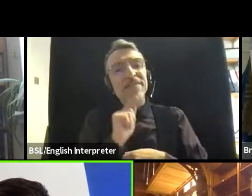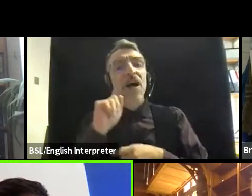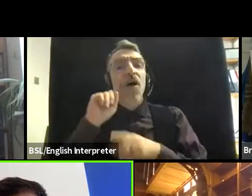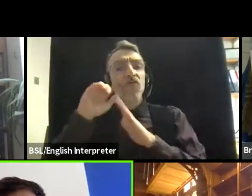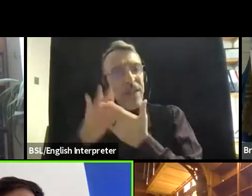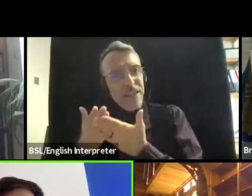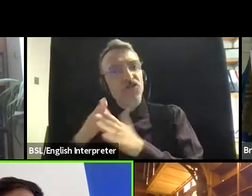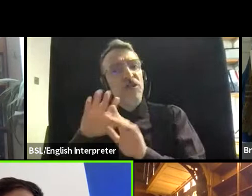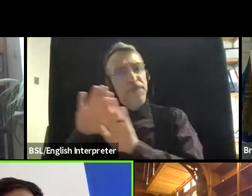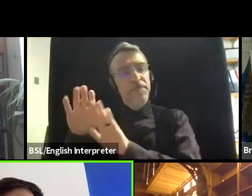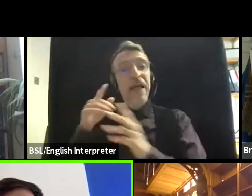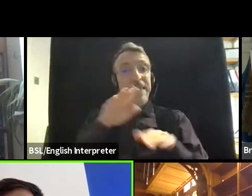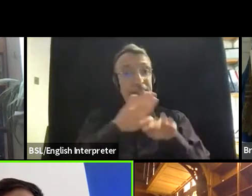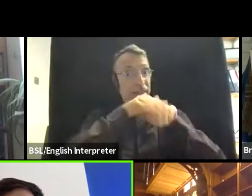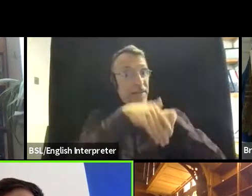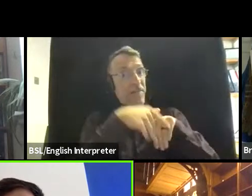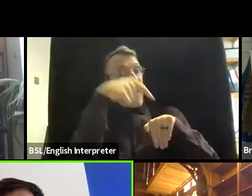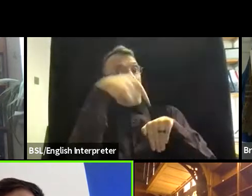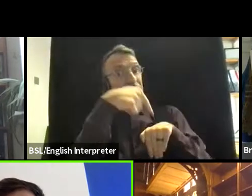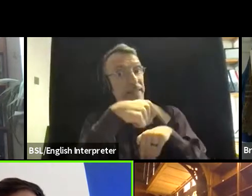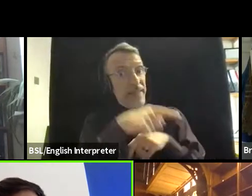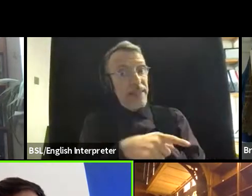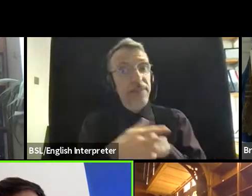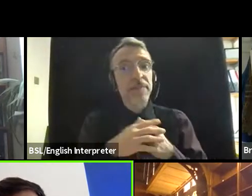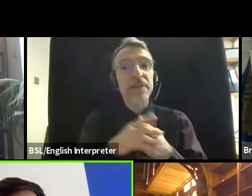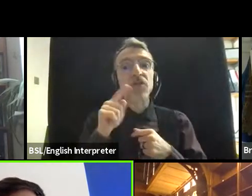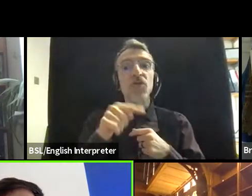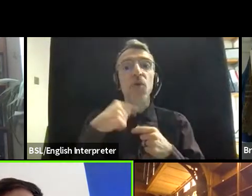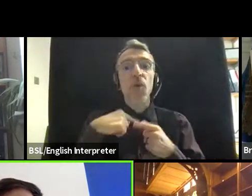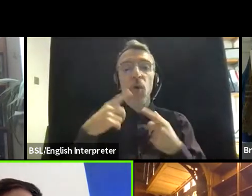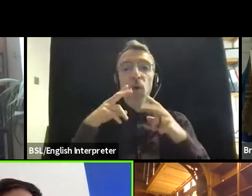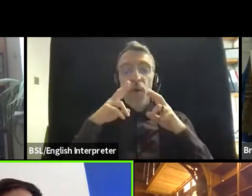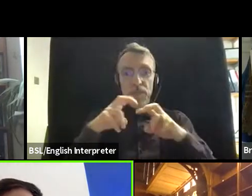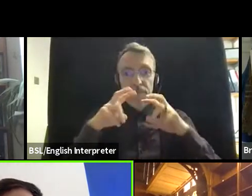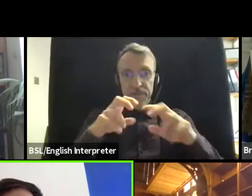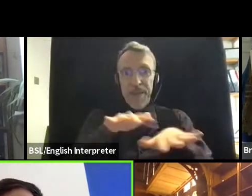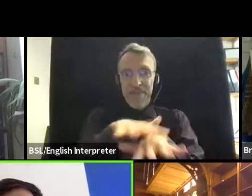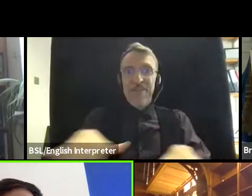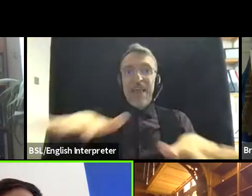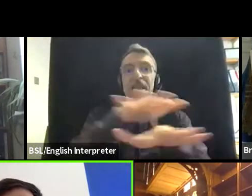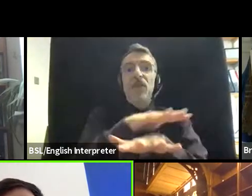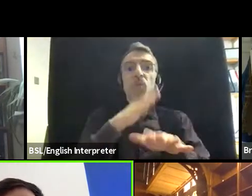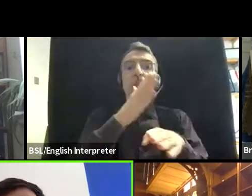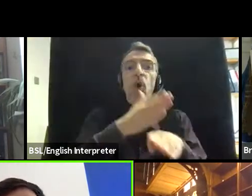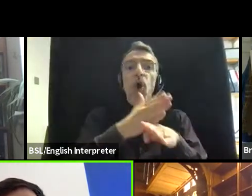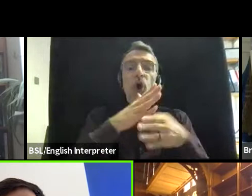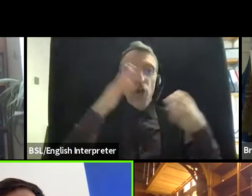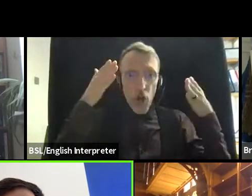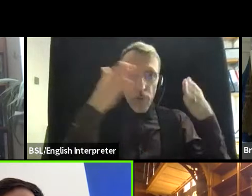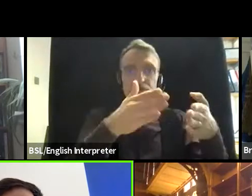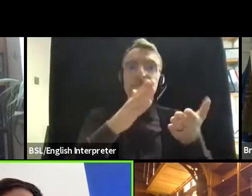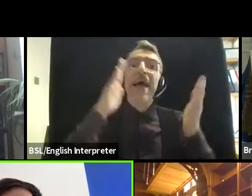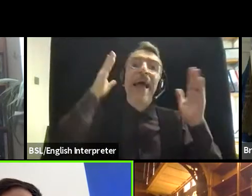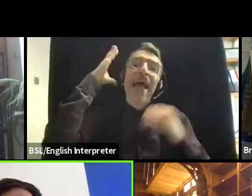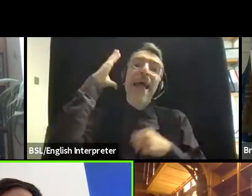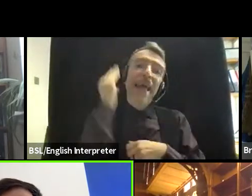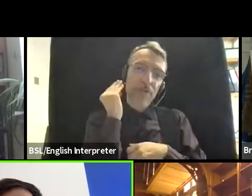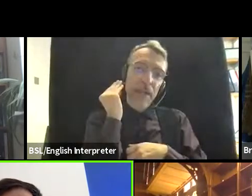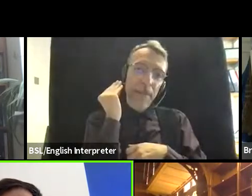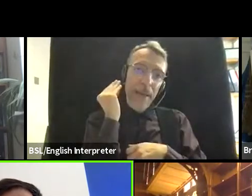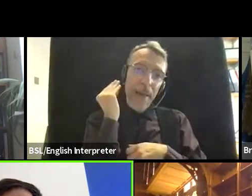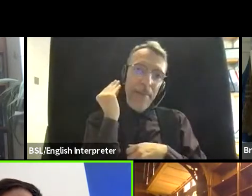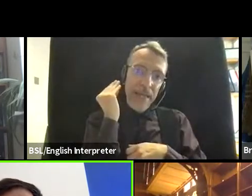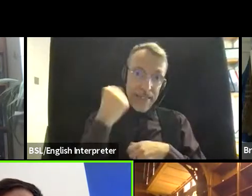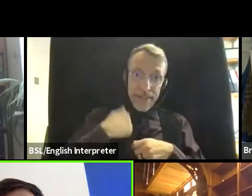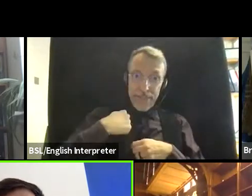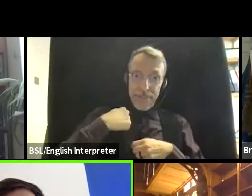religion. I found, because I did my ethnographic fieldwork mainly with persons with hearing impairments, I